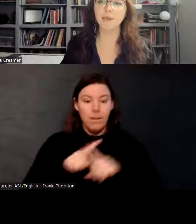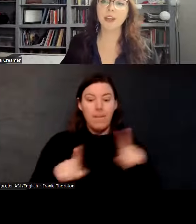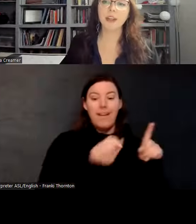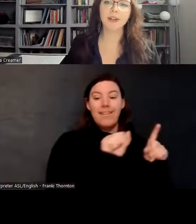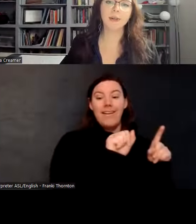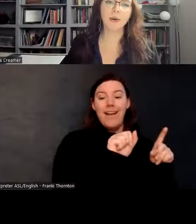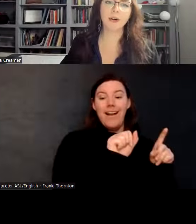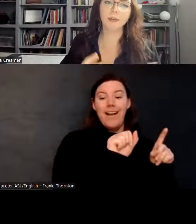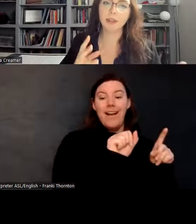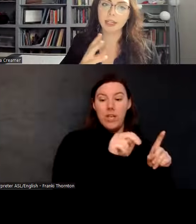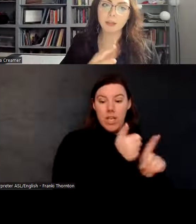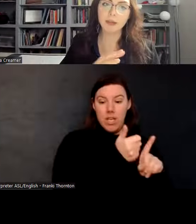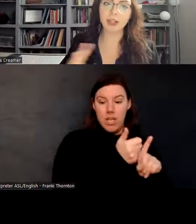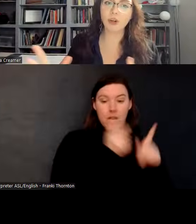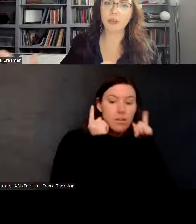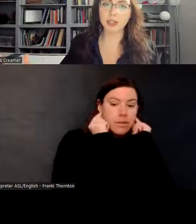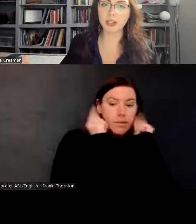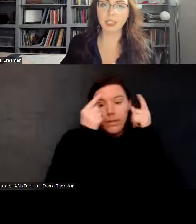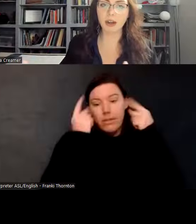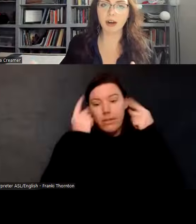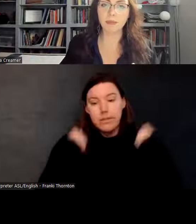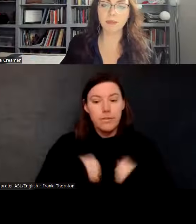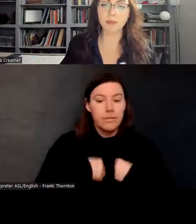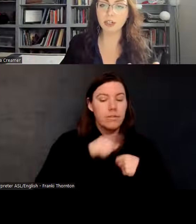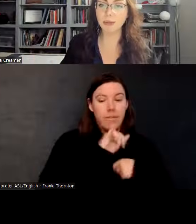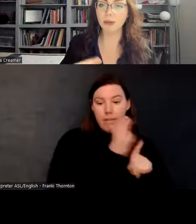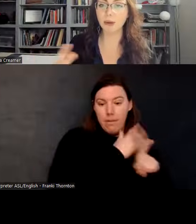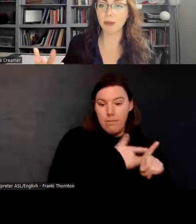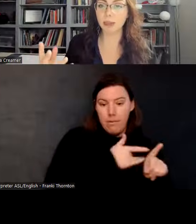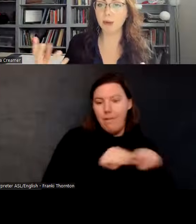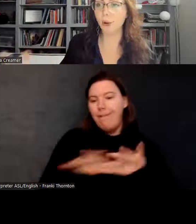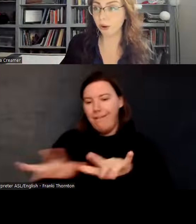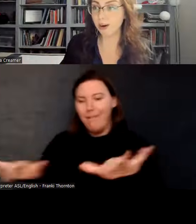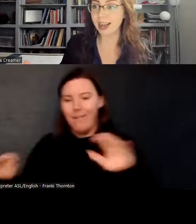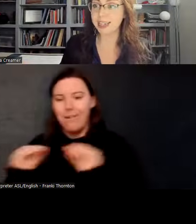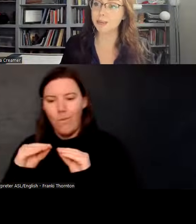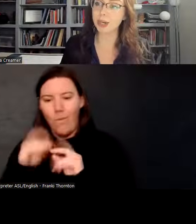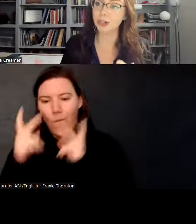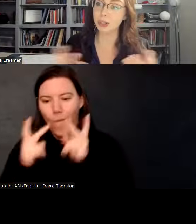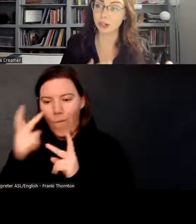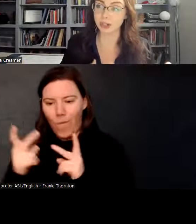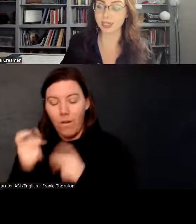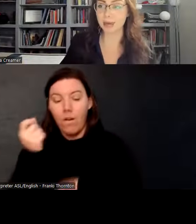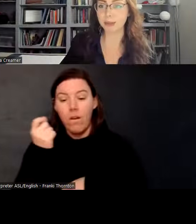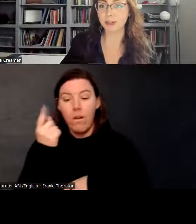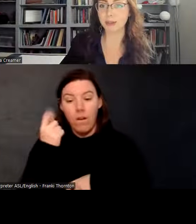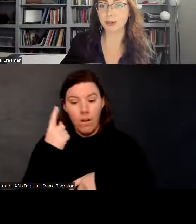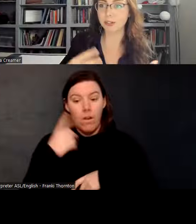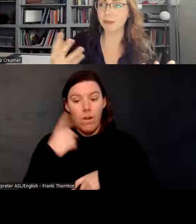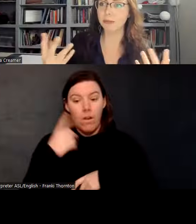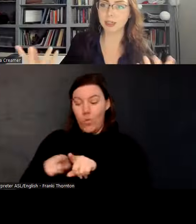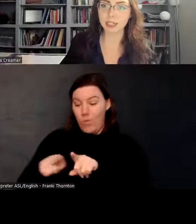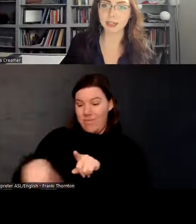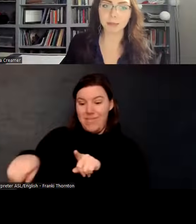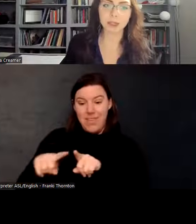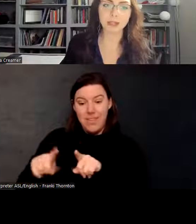provinces. Furthermore, these provincial burials tend to be remarkably poor as compared to earlier examples of burials